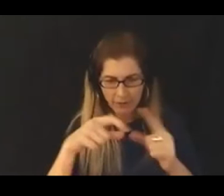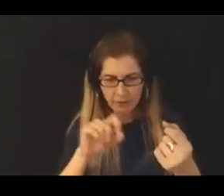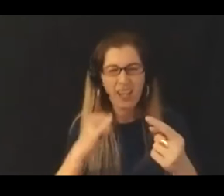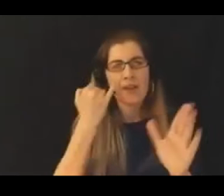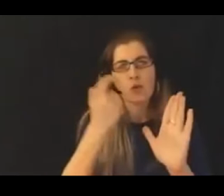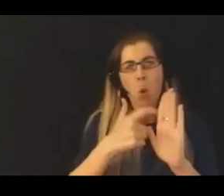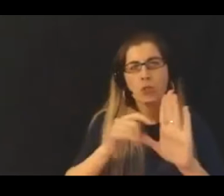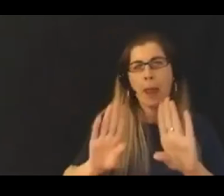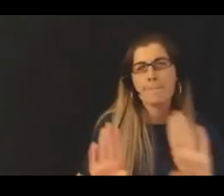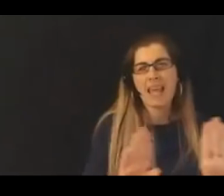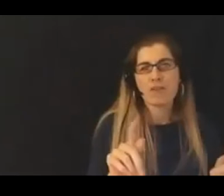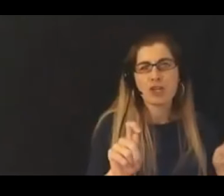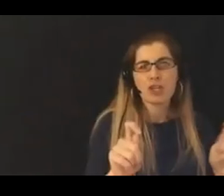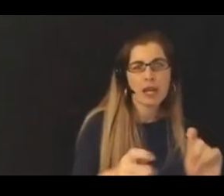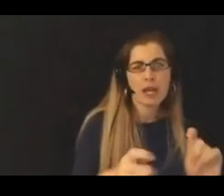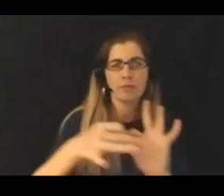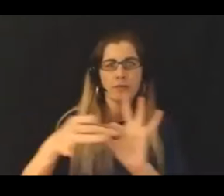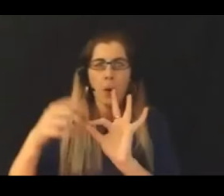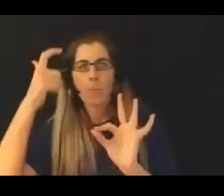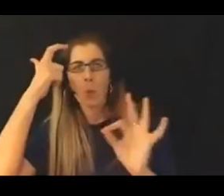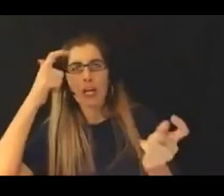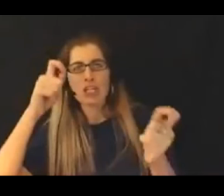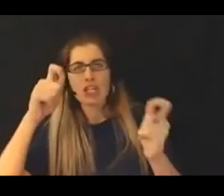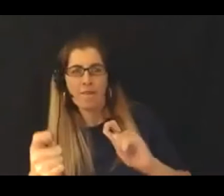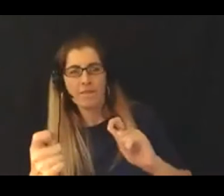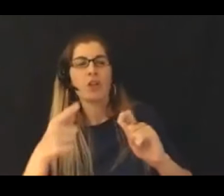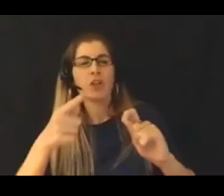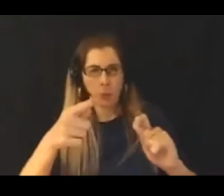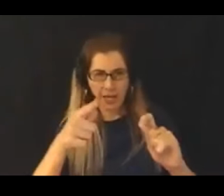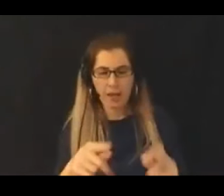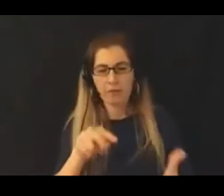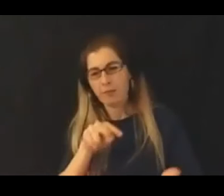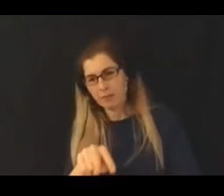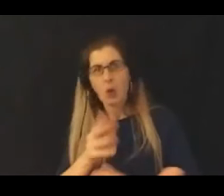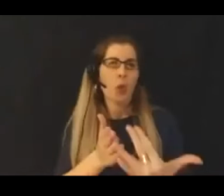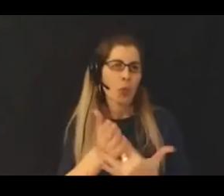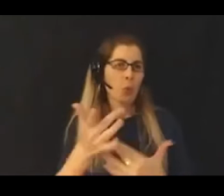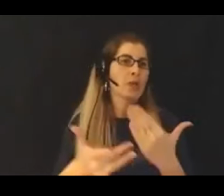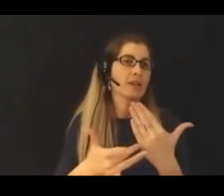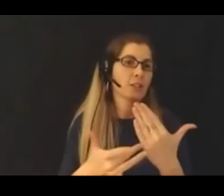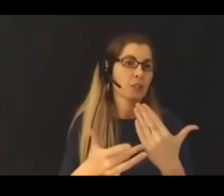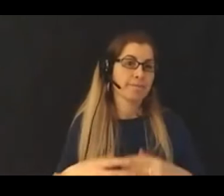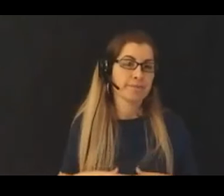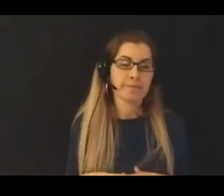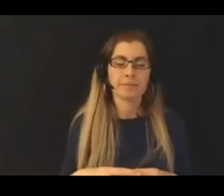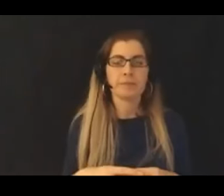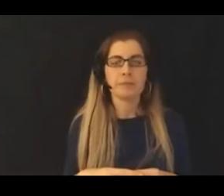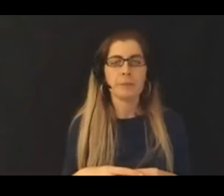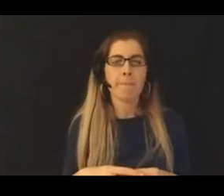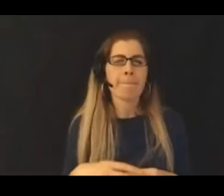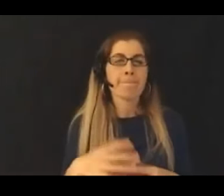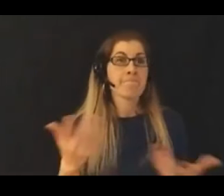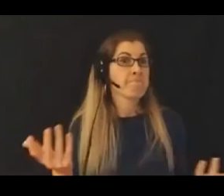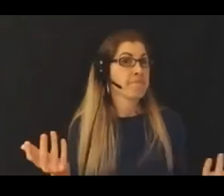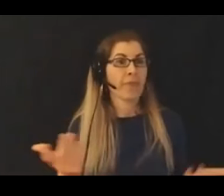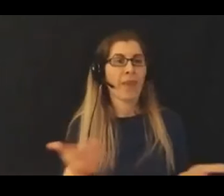you know that something's happening in the brain, and you can measure that through new technologies that we have. So yes, we